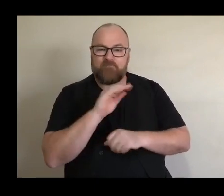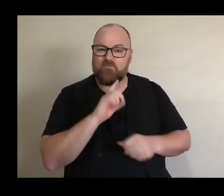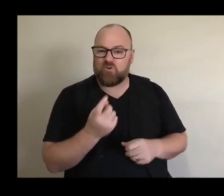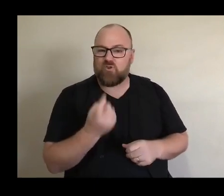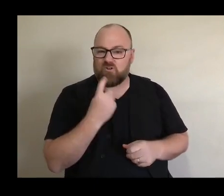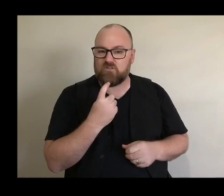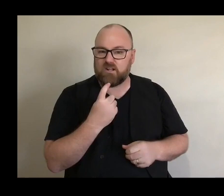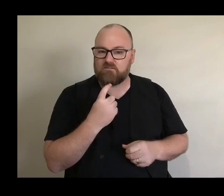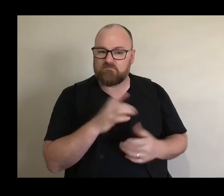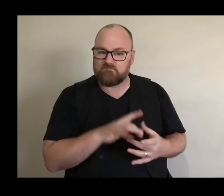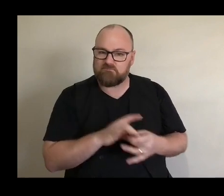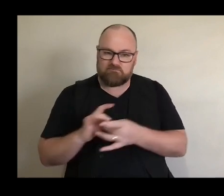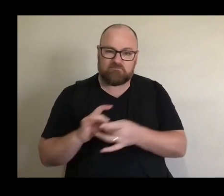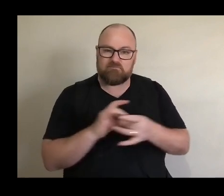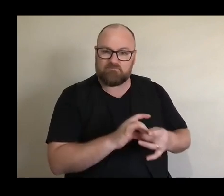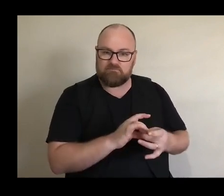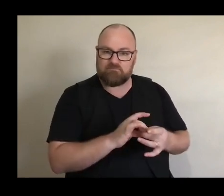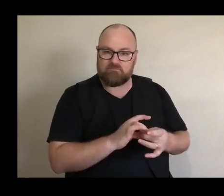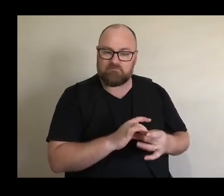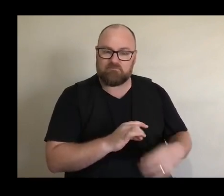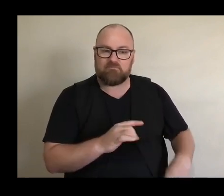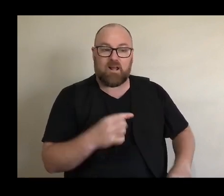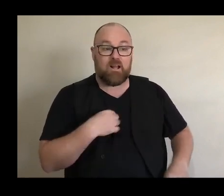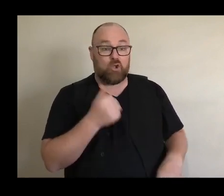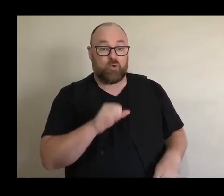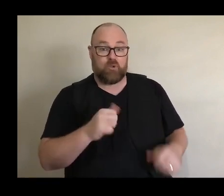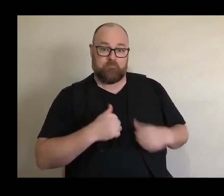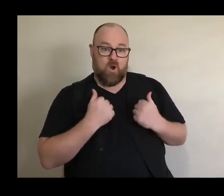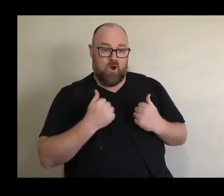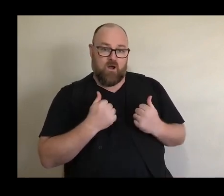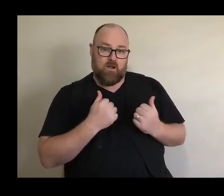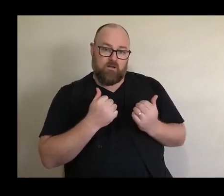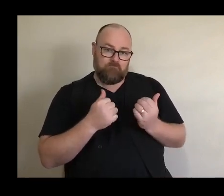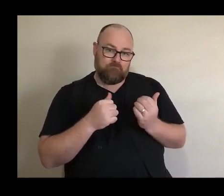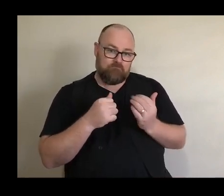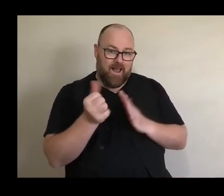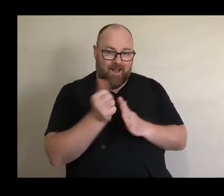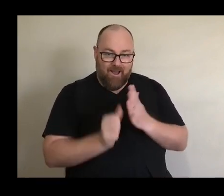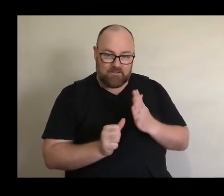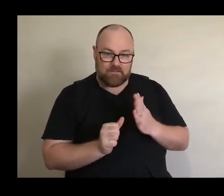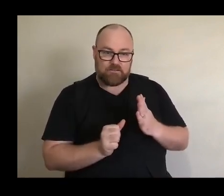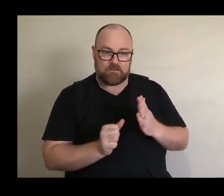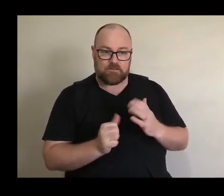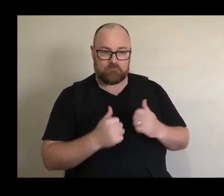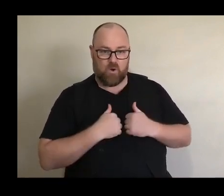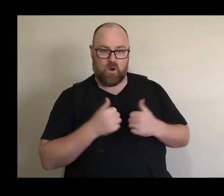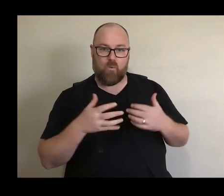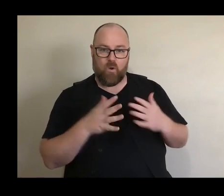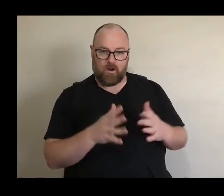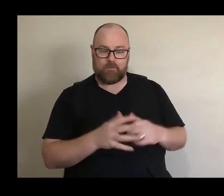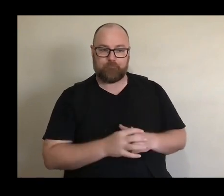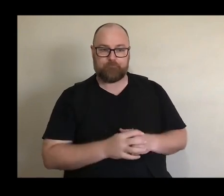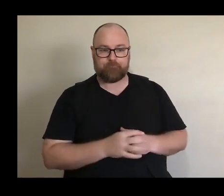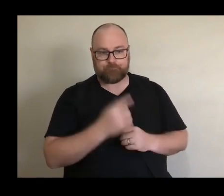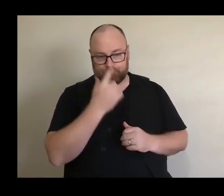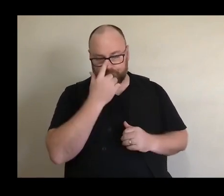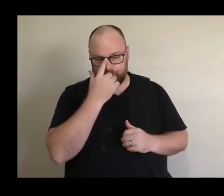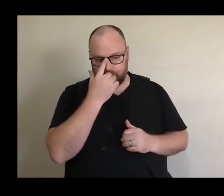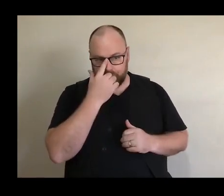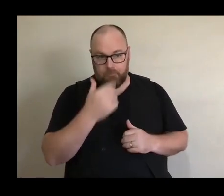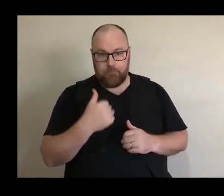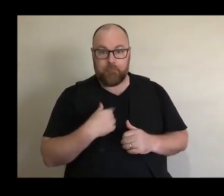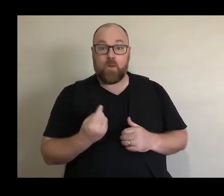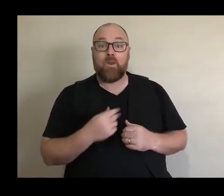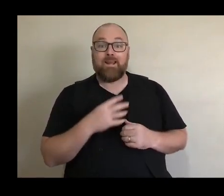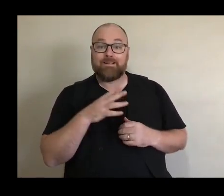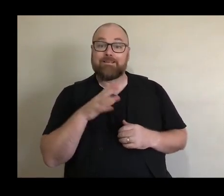but using a particular practice in which we take the necessary materials from